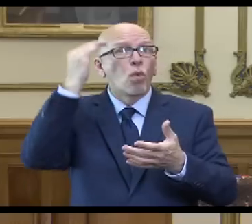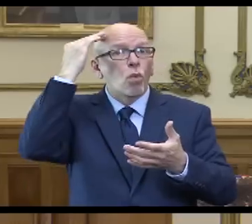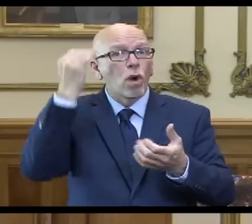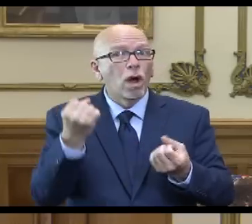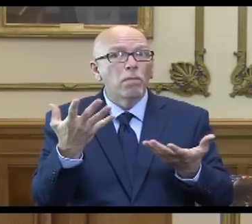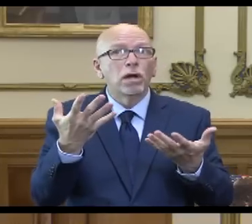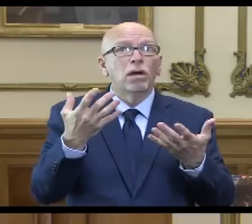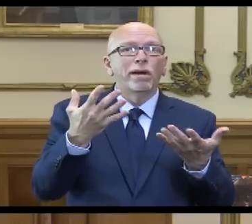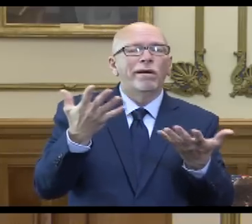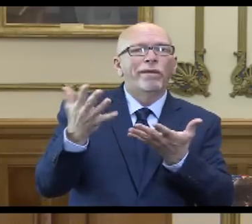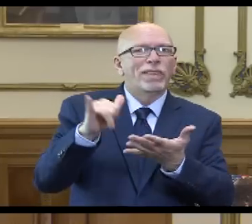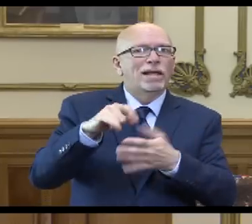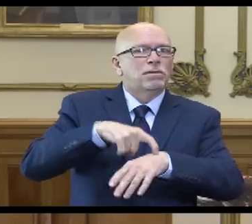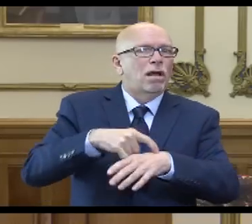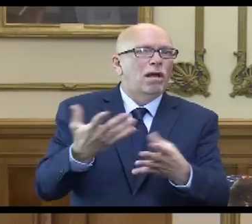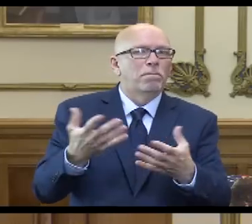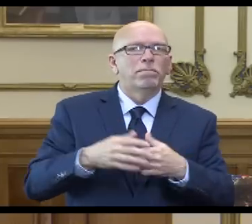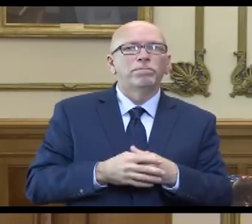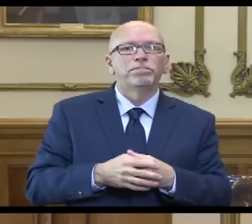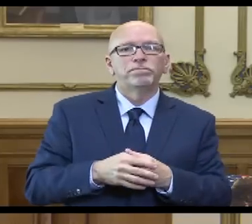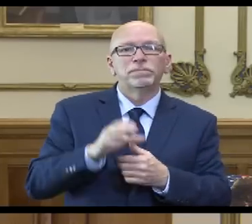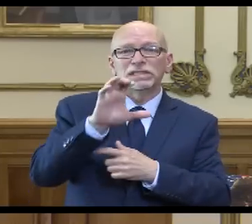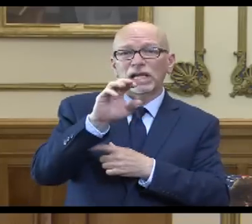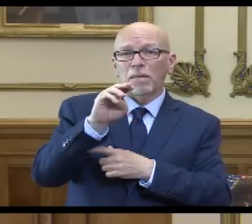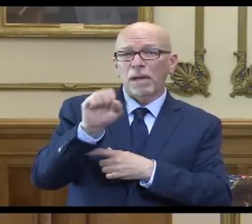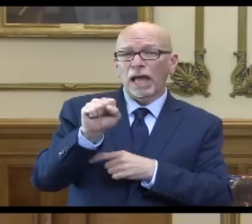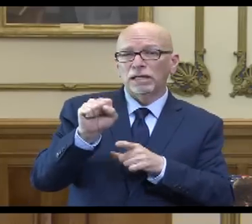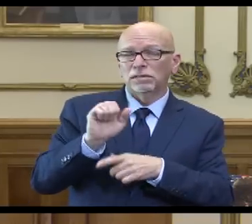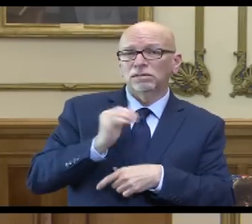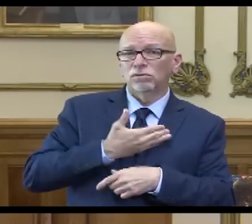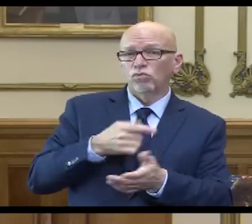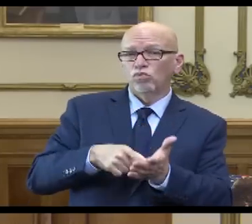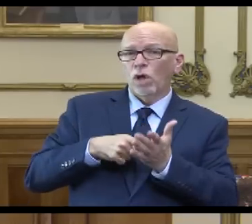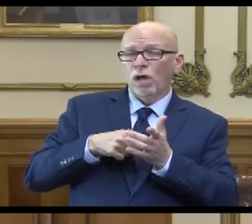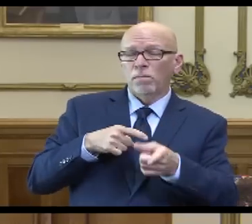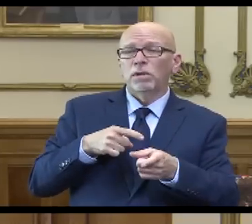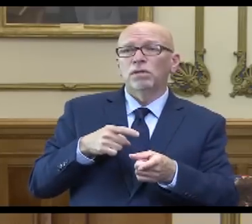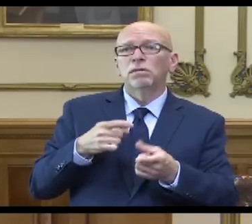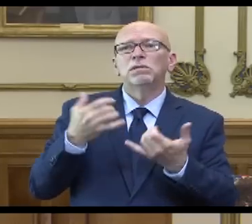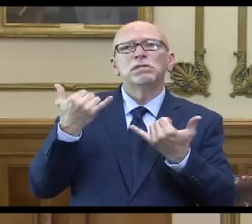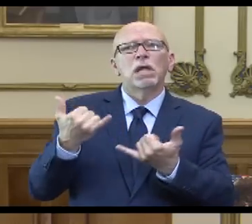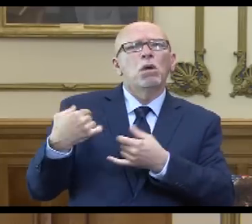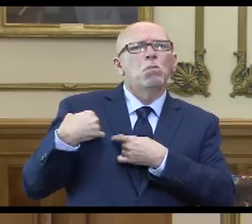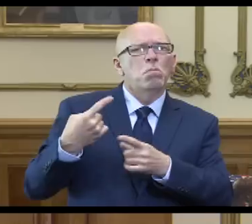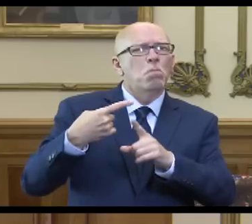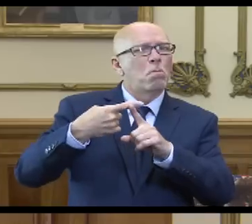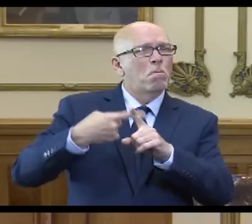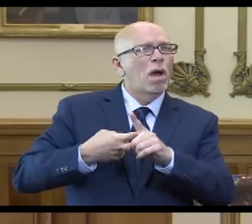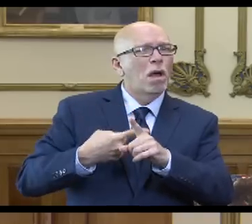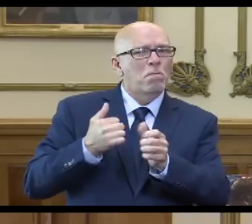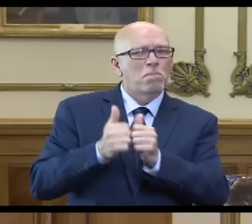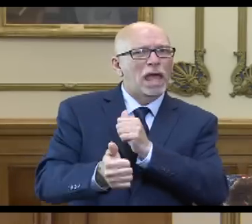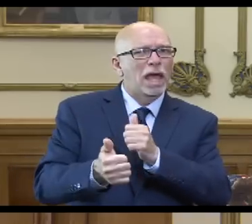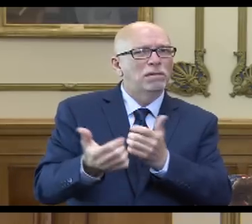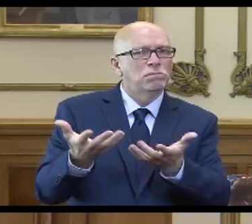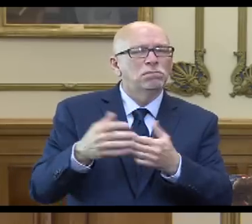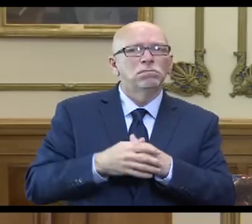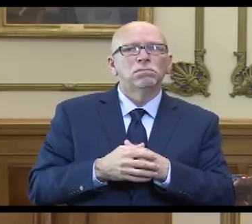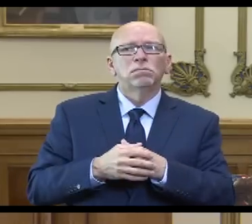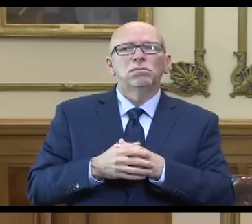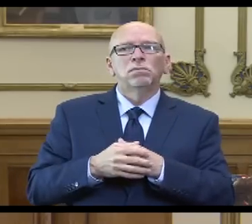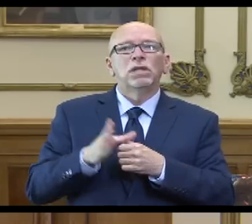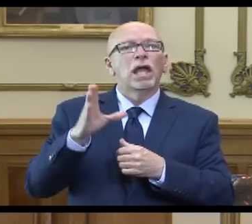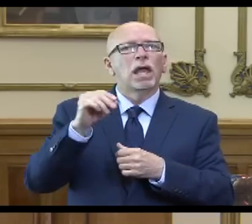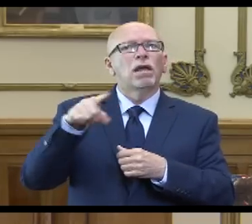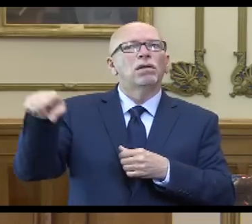at that time. The CMS requirement has been known now for well over a month, and as